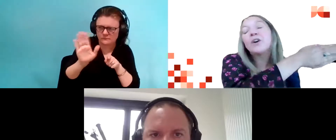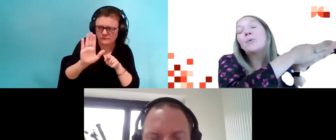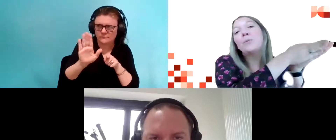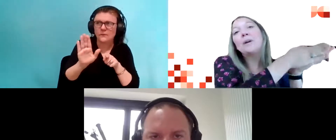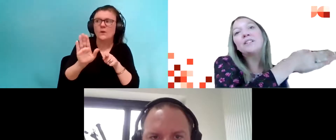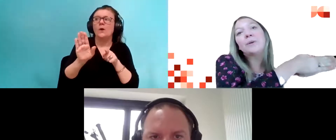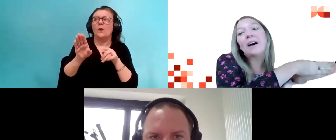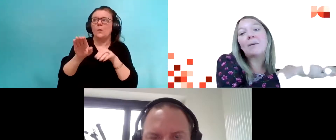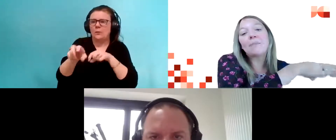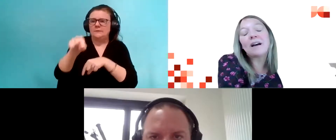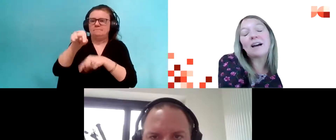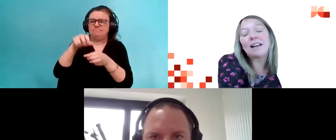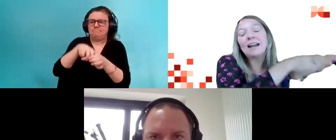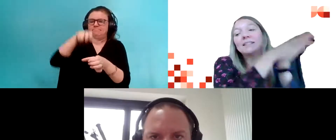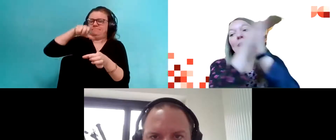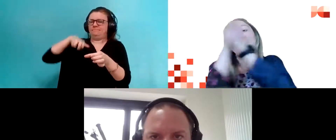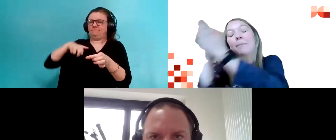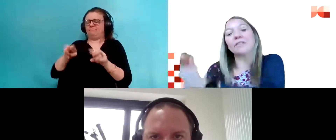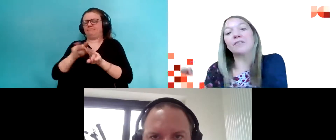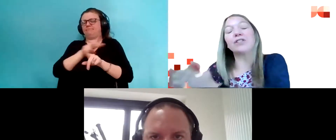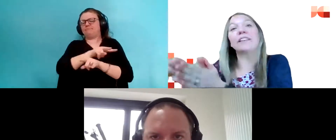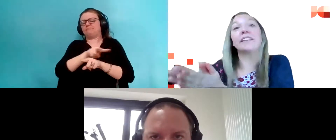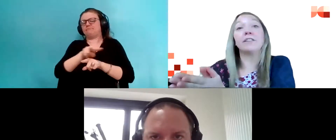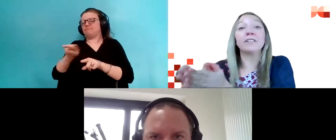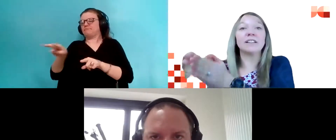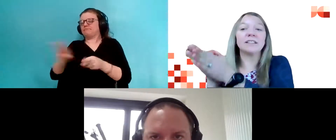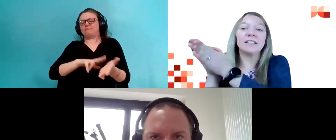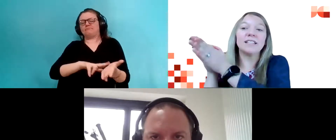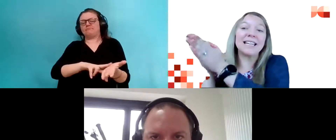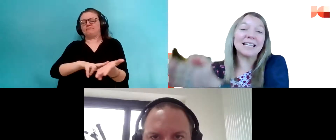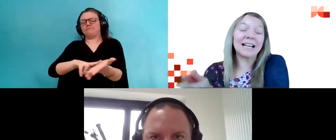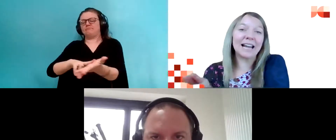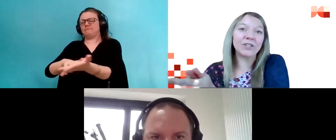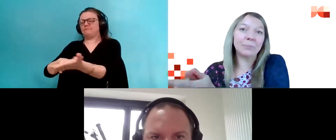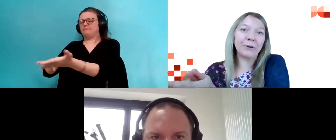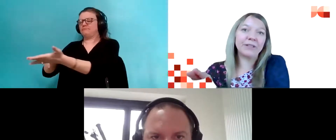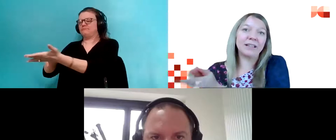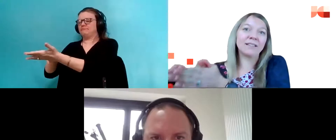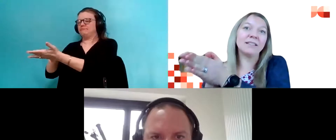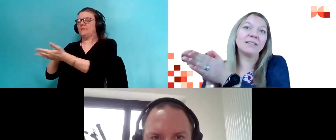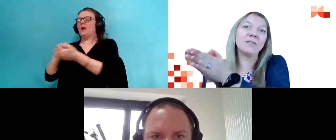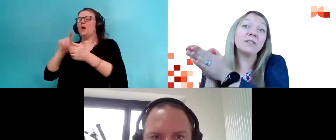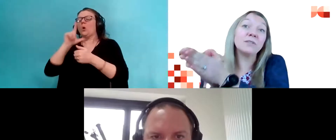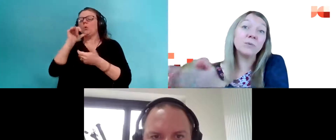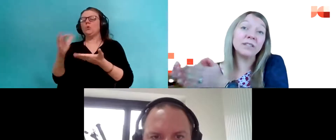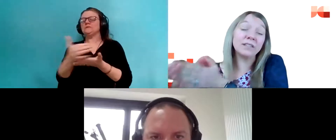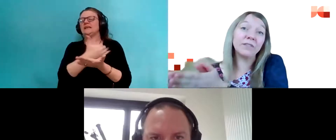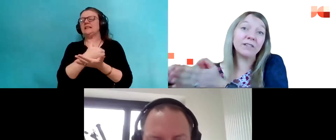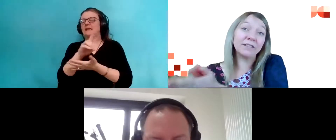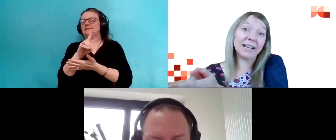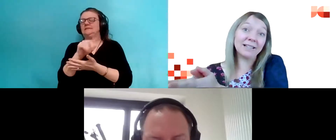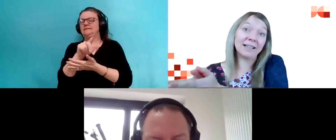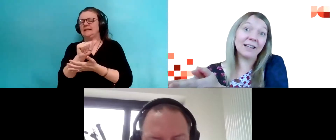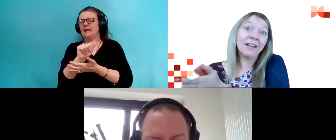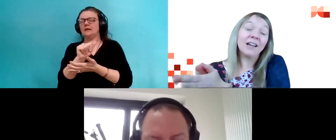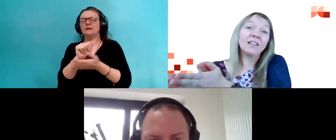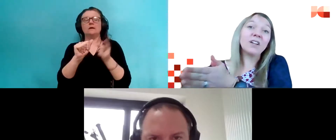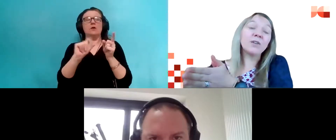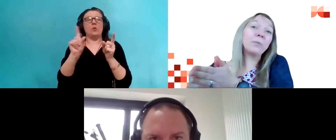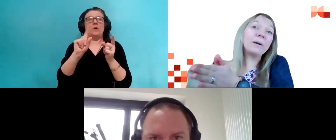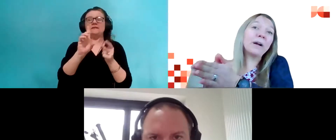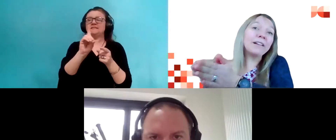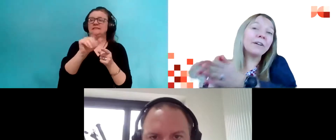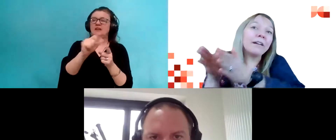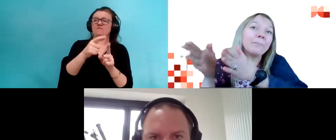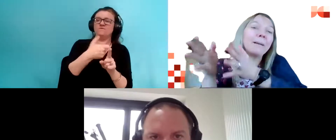analysis, we do a landscaping methodology that looks at the data collection processes, so the sources of those data.